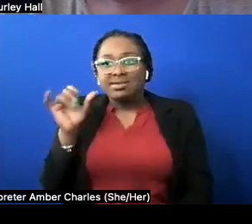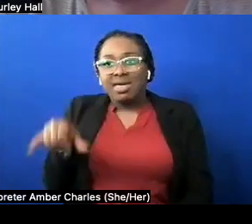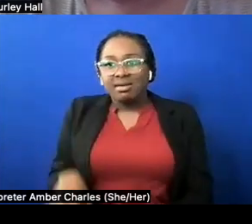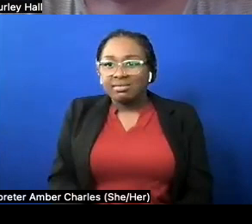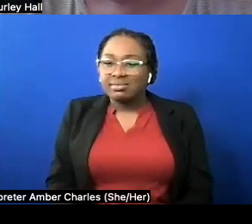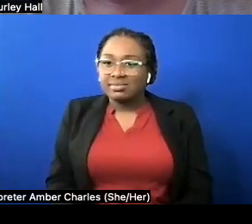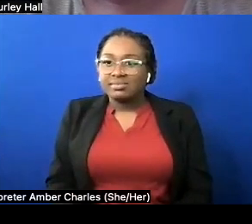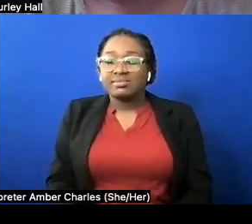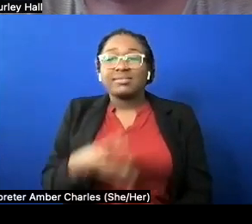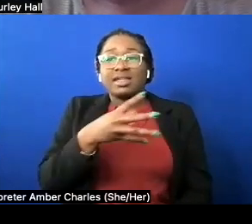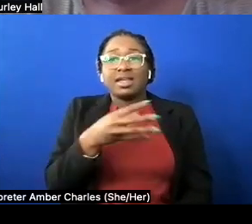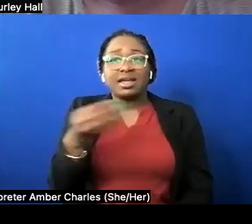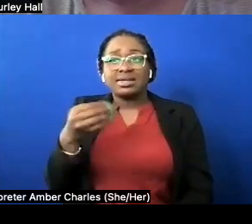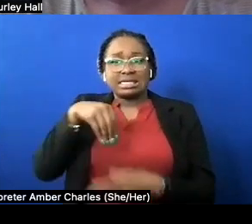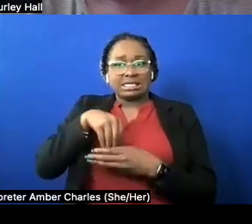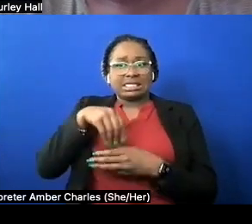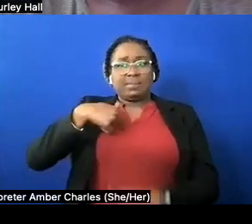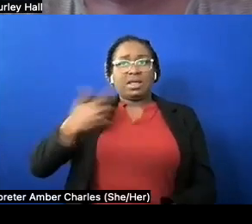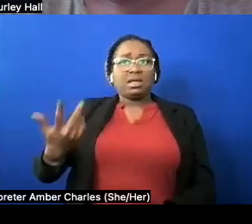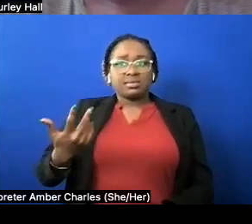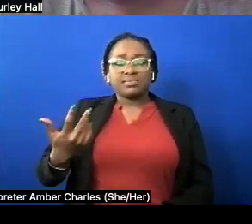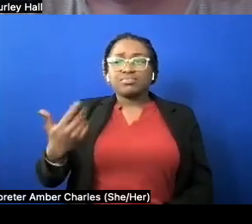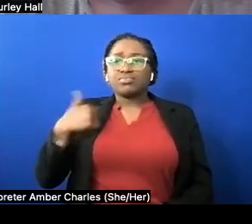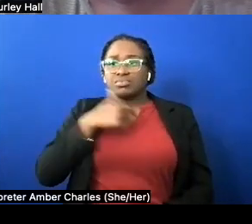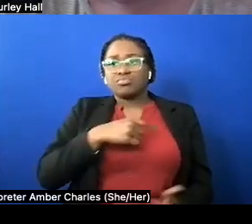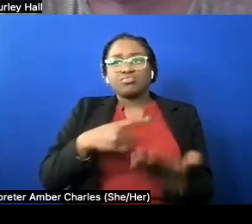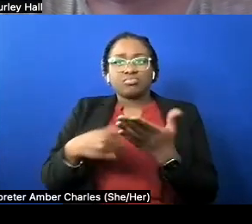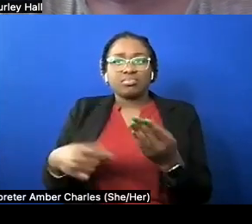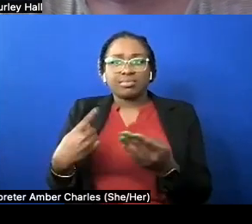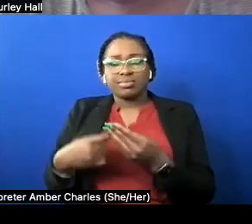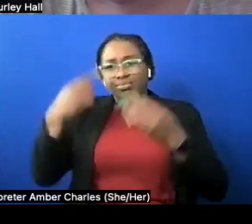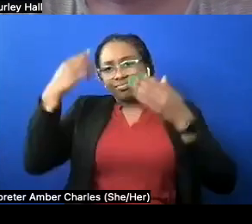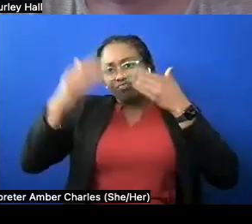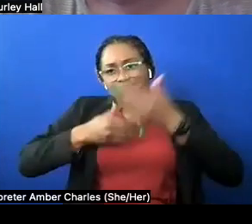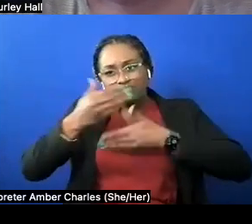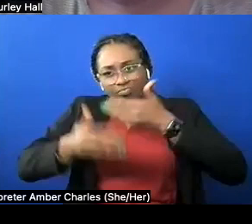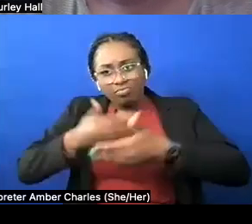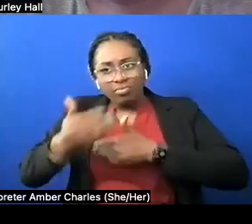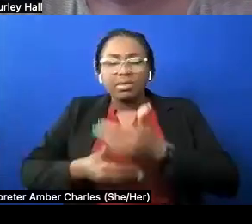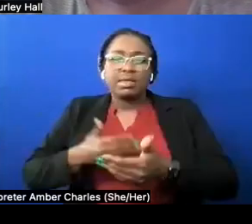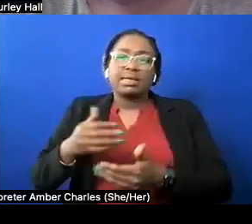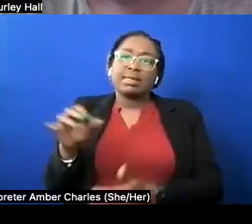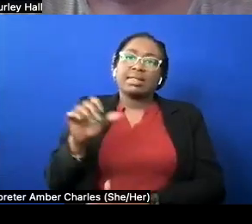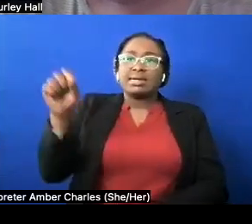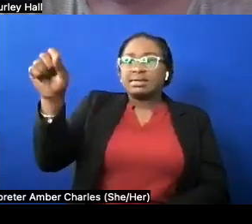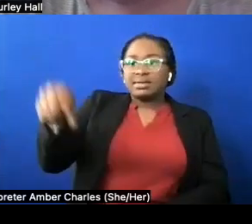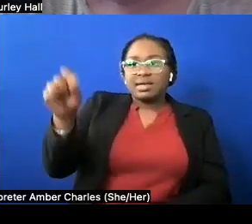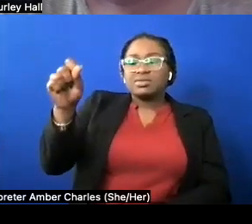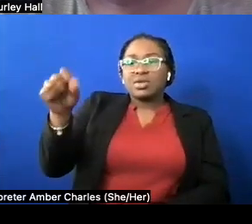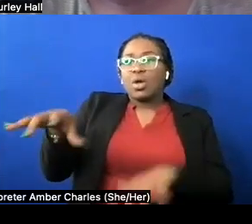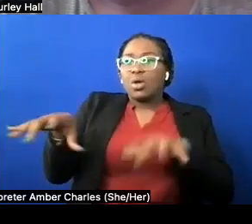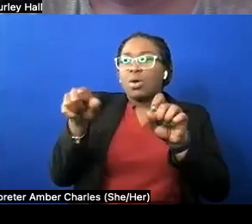And it's in me, right? We talk a lot about, I've been processing this whole like, you know, yes, holding space